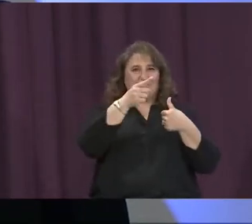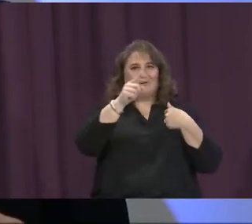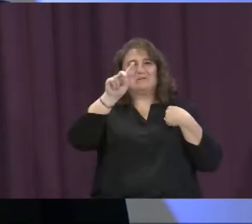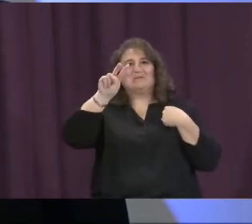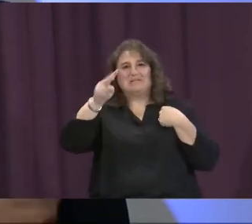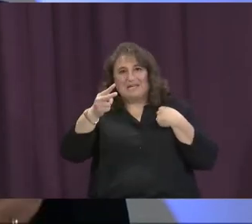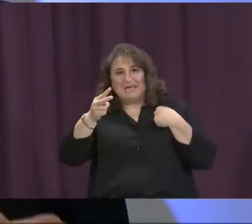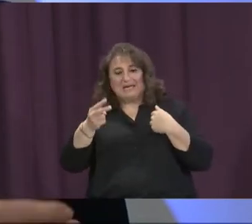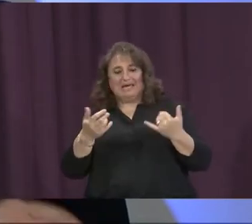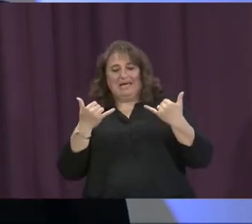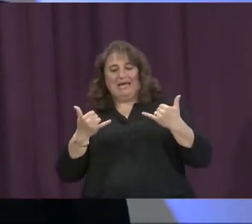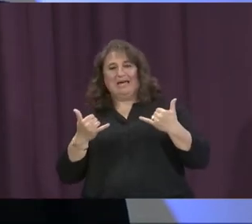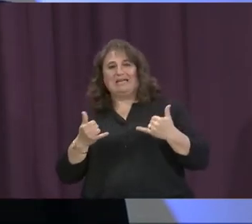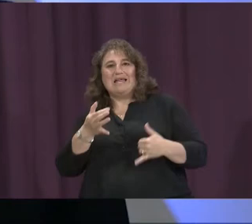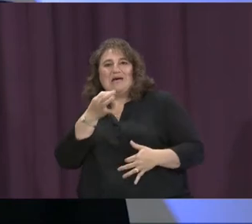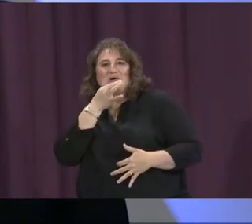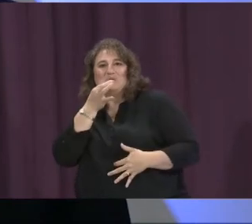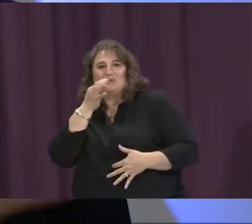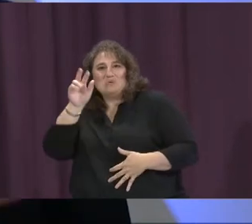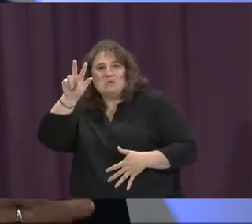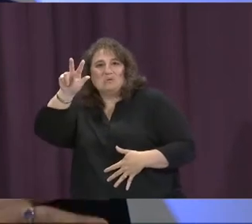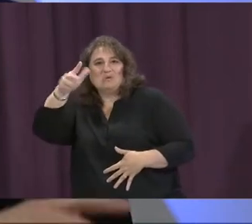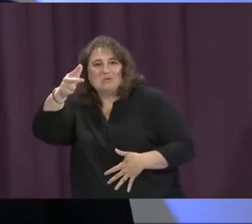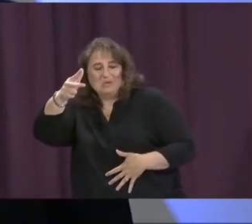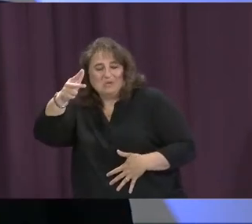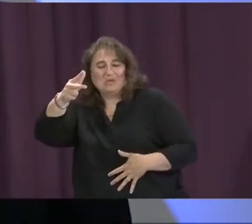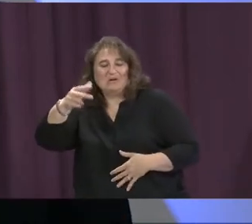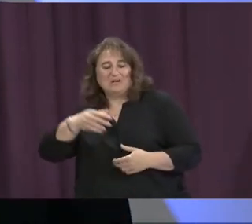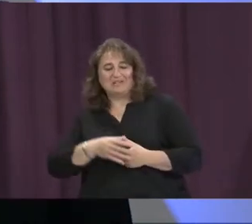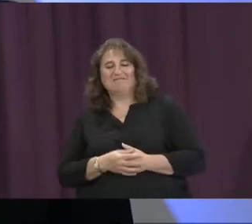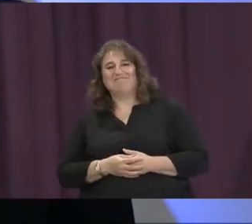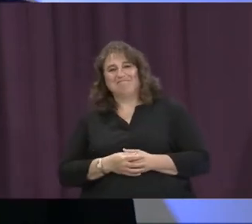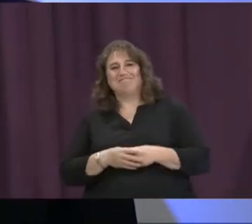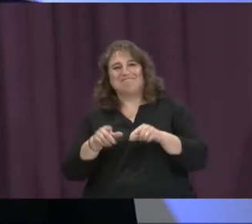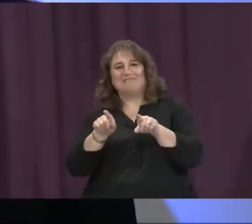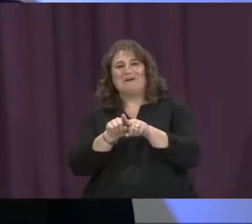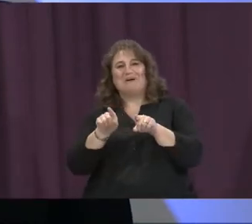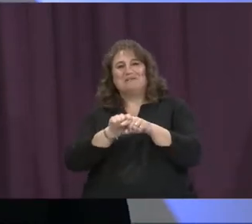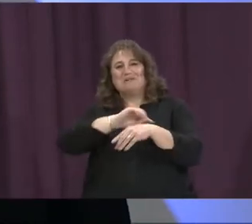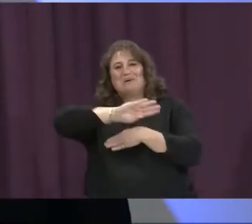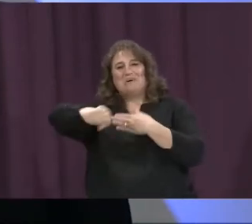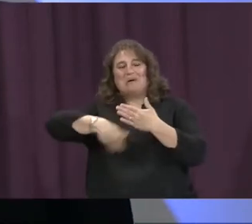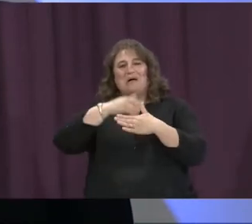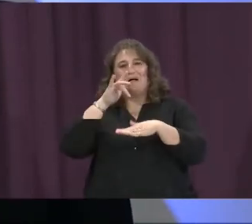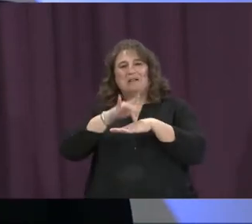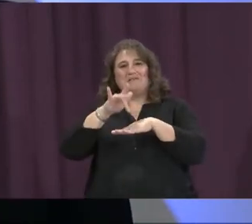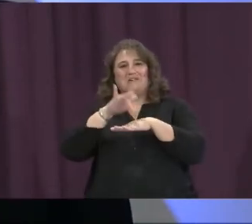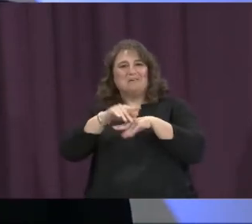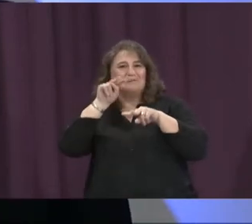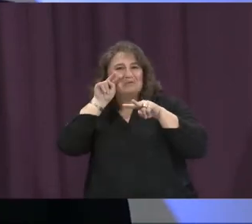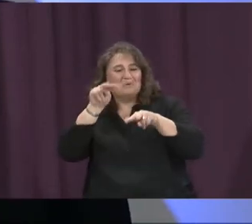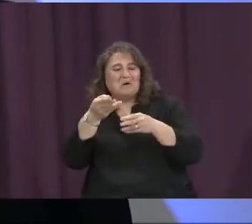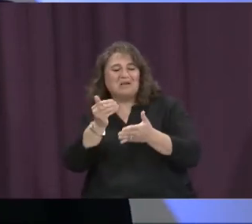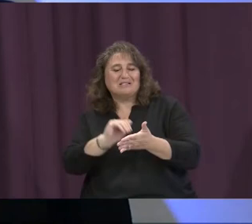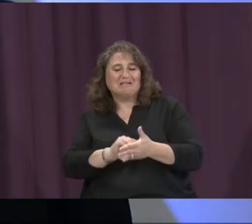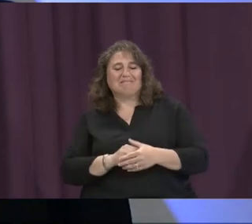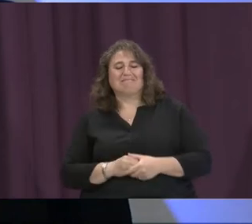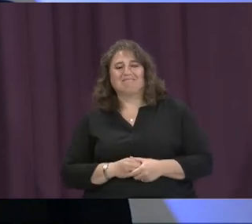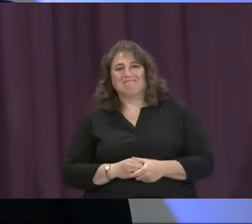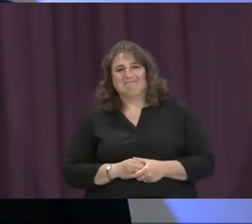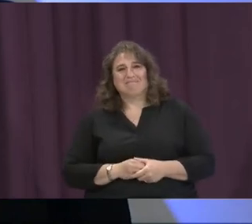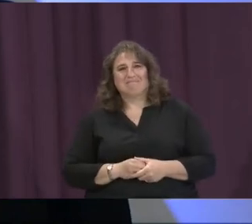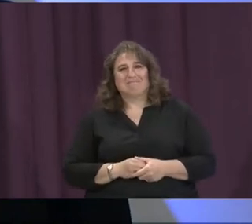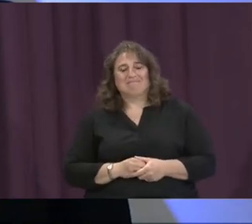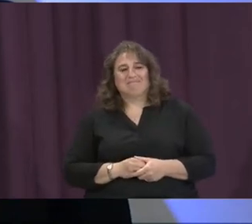and then coming up here probably in next few weeks, you'll be able to see this episode again if you'd like to watch it over. So, um,